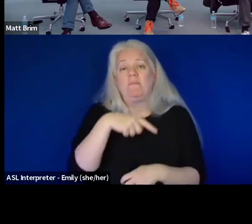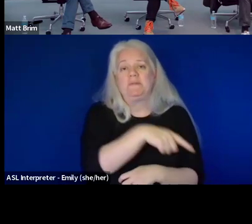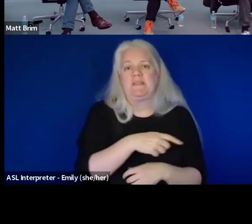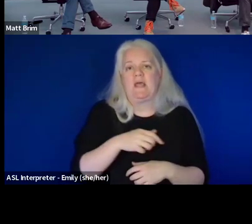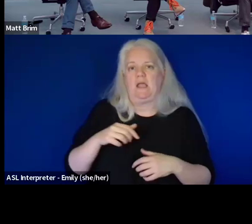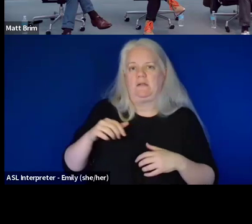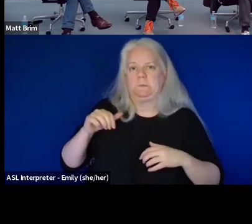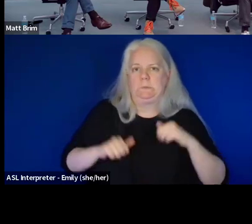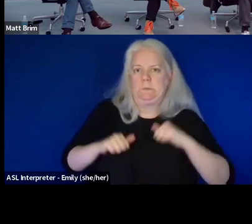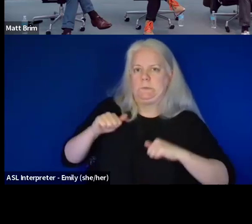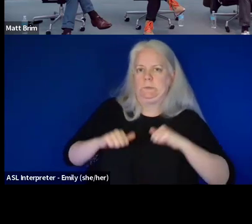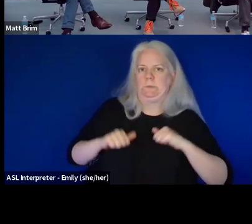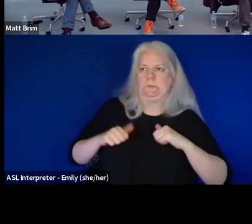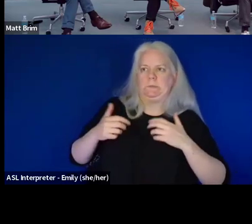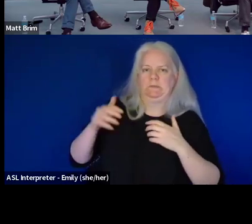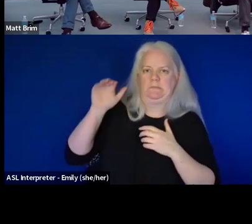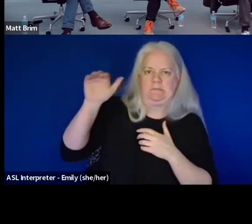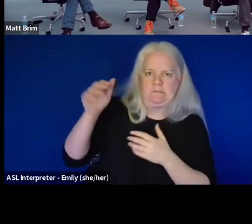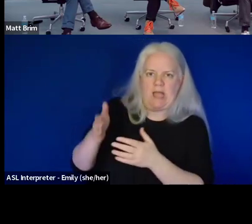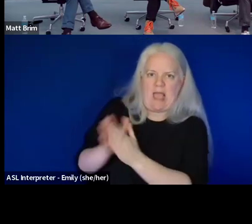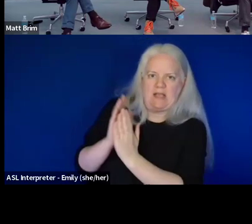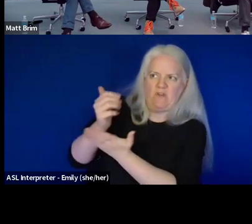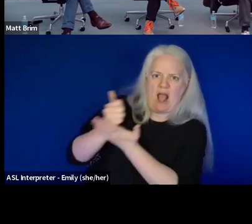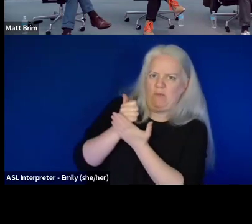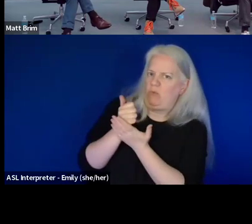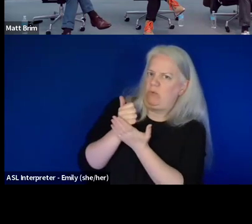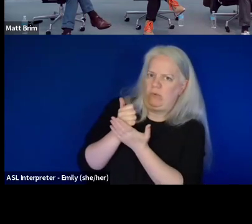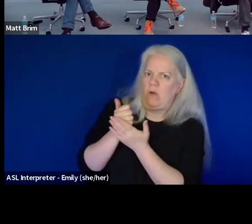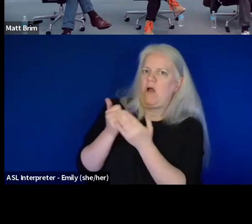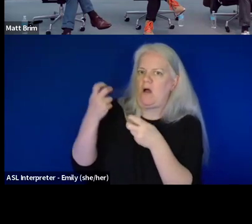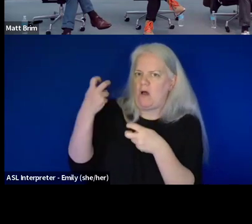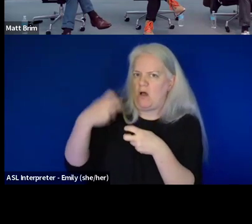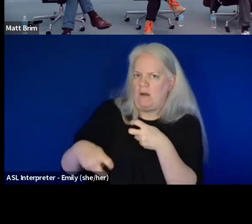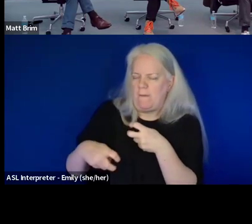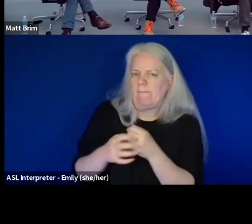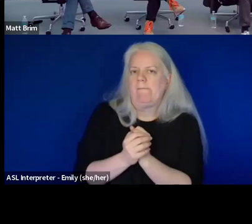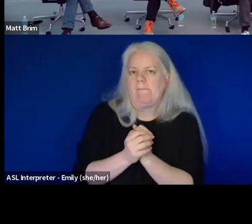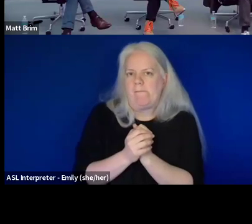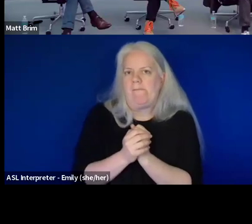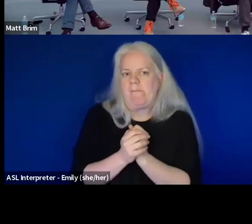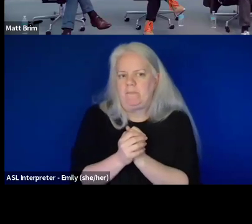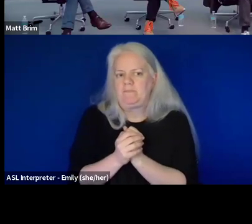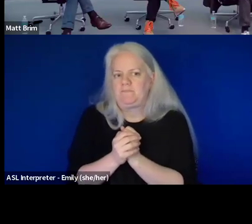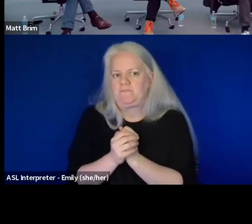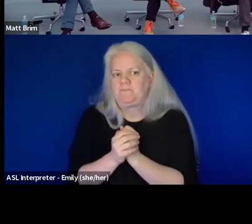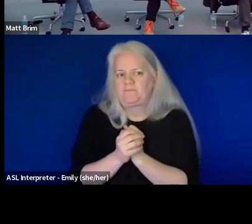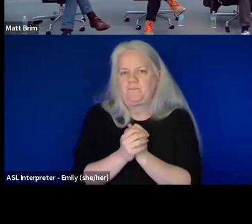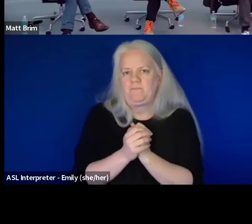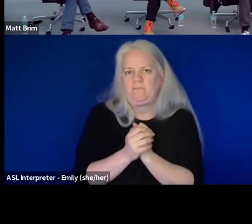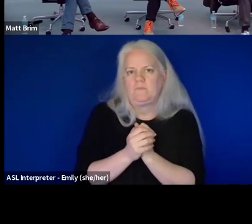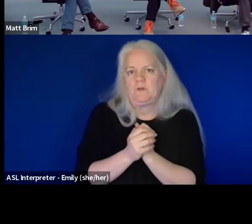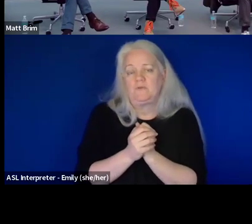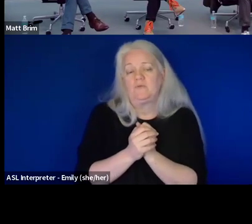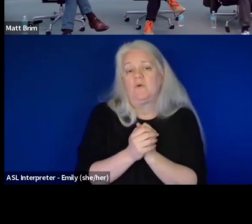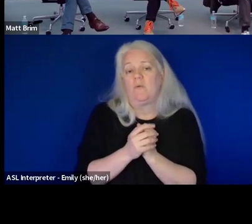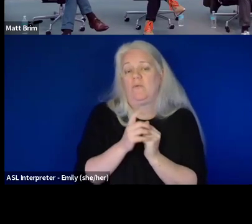it's not always easy to ask for help, right? And so with that said, there's a lot of